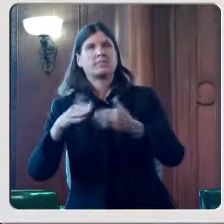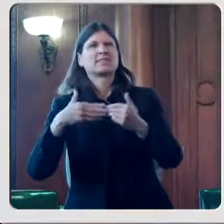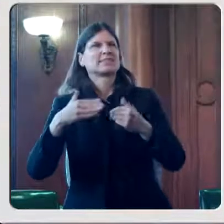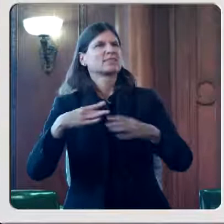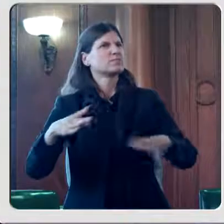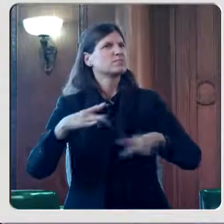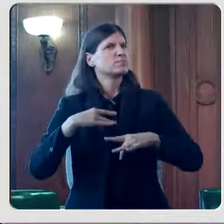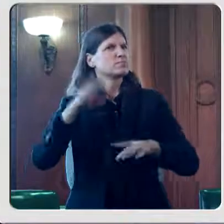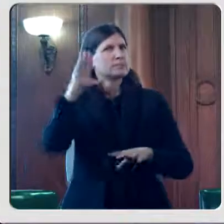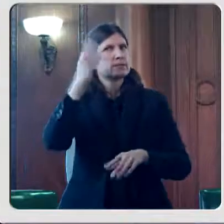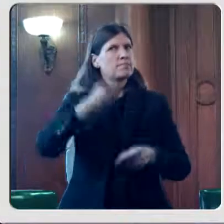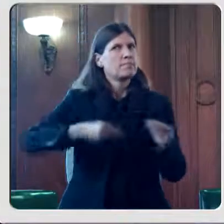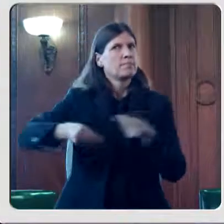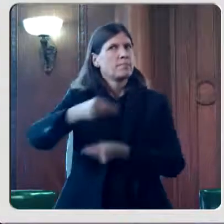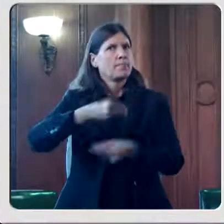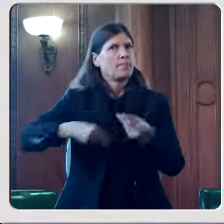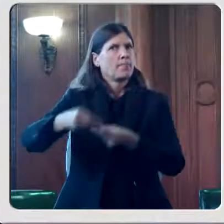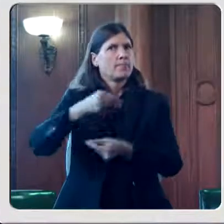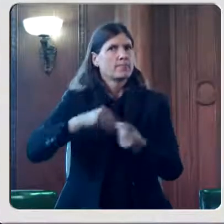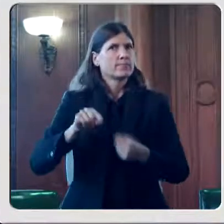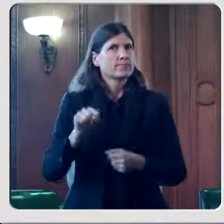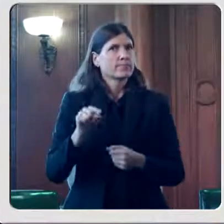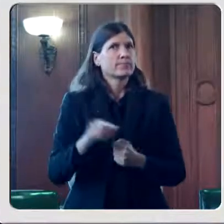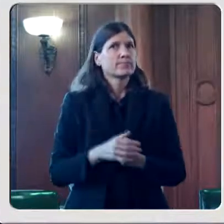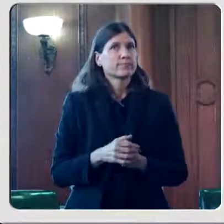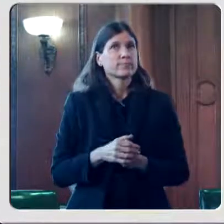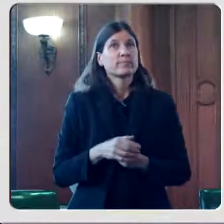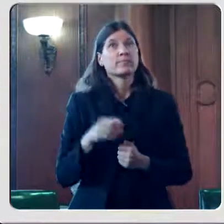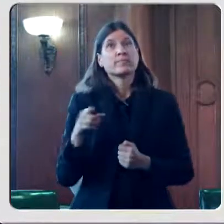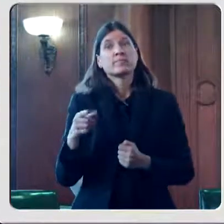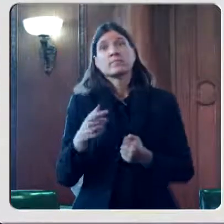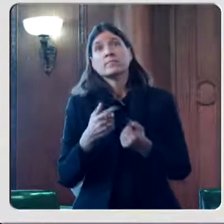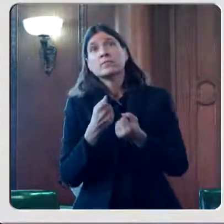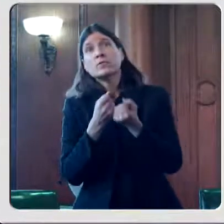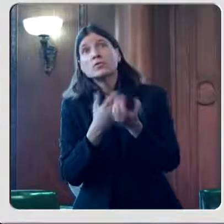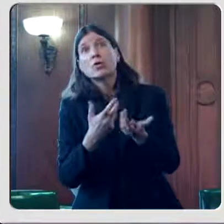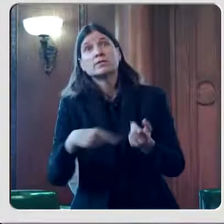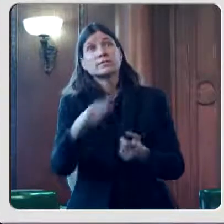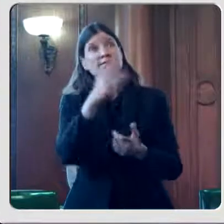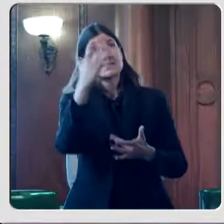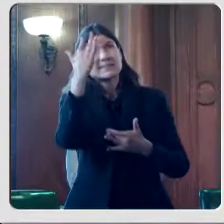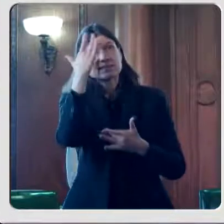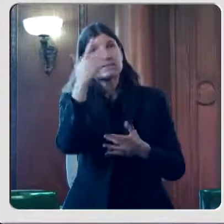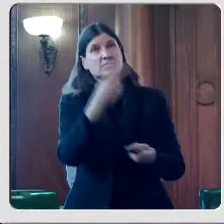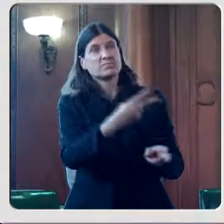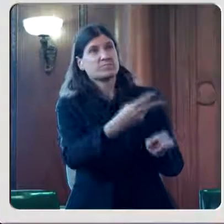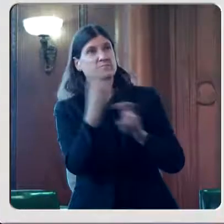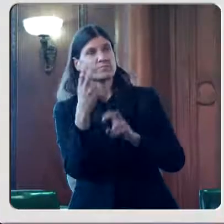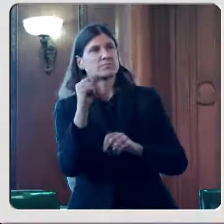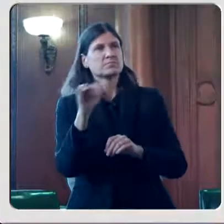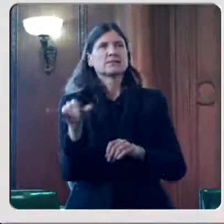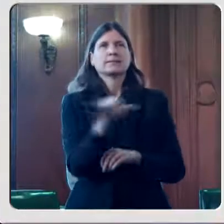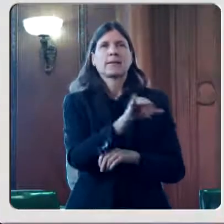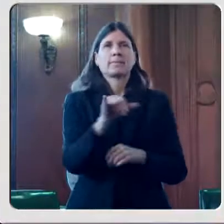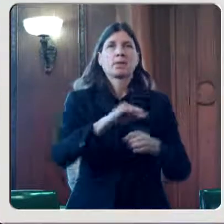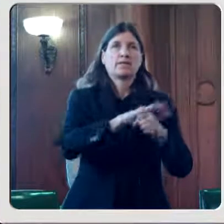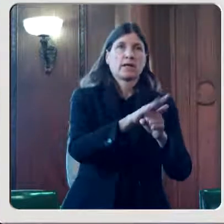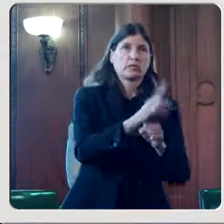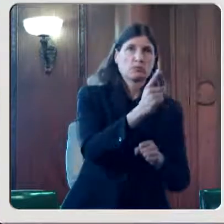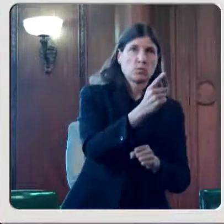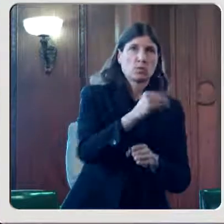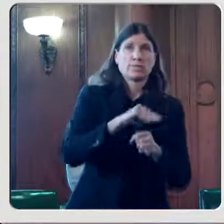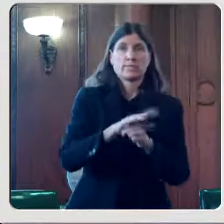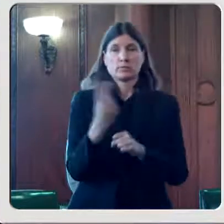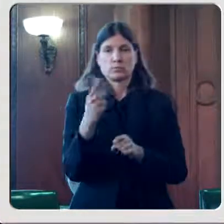However, it is not any more severe, and the vaccines do appear to be effective. Based on its rate of rise,